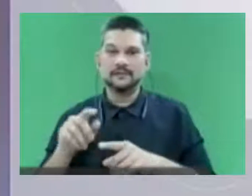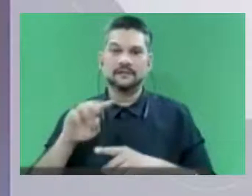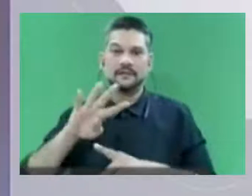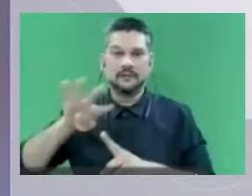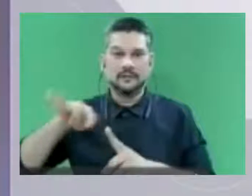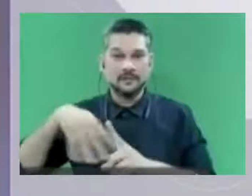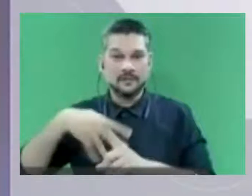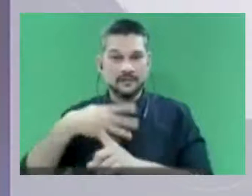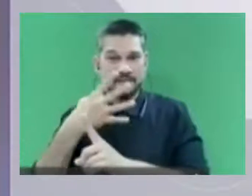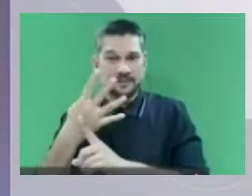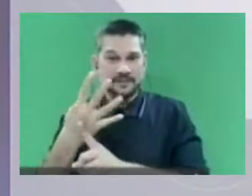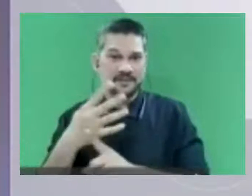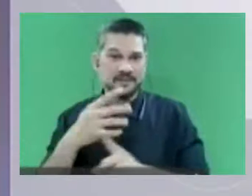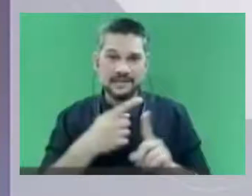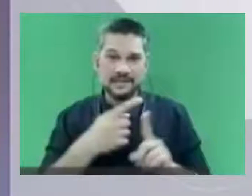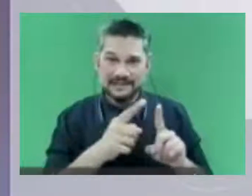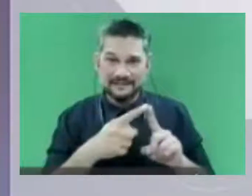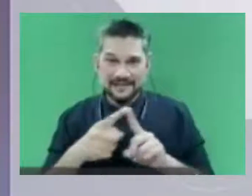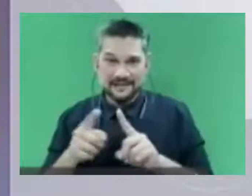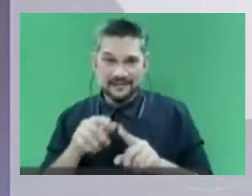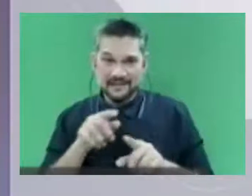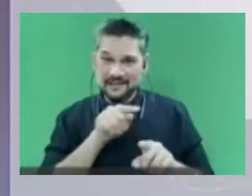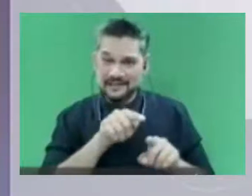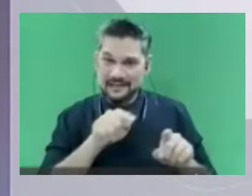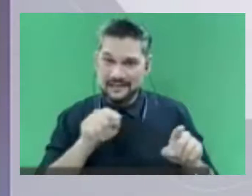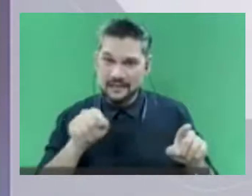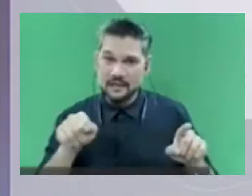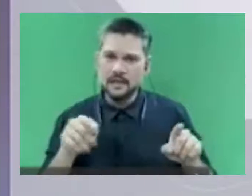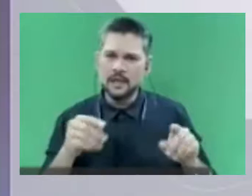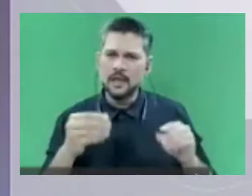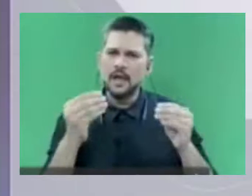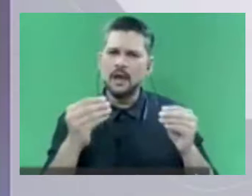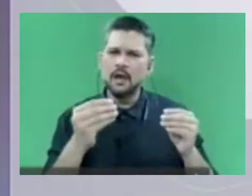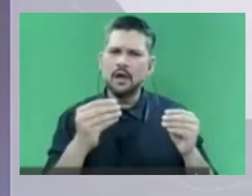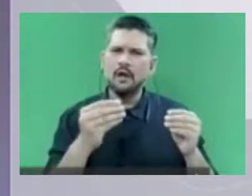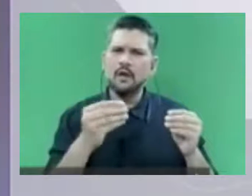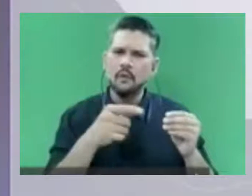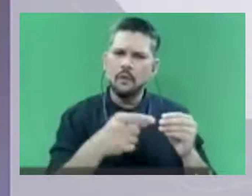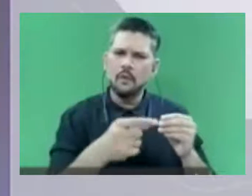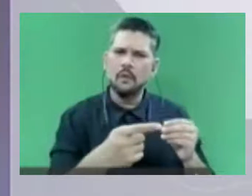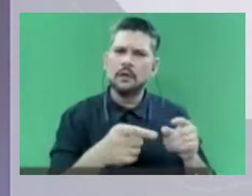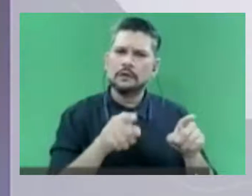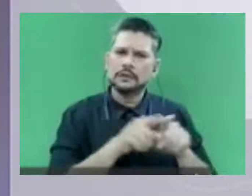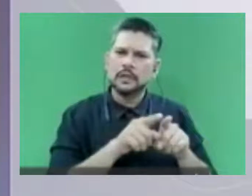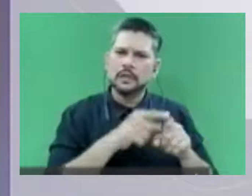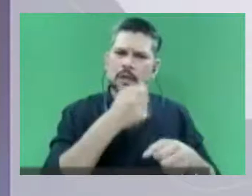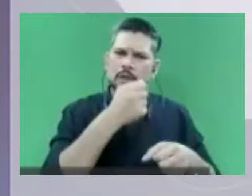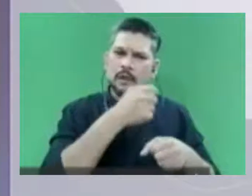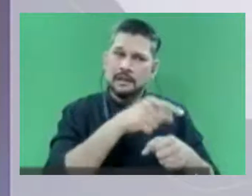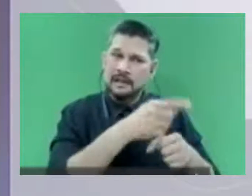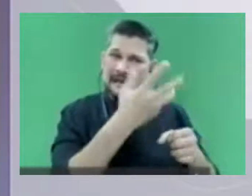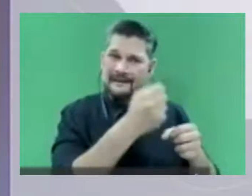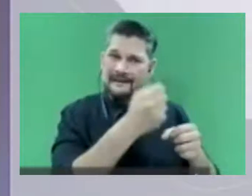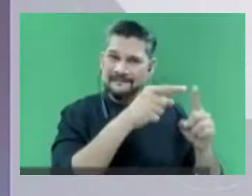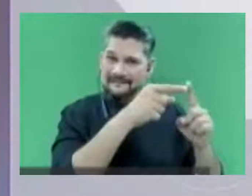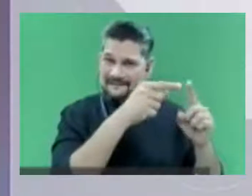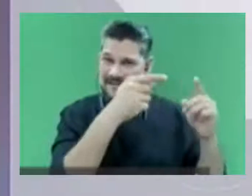to implement these things and make use of what is there in those documents and implement